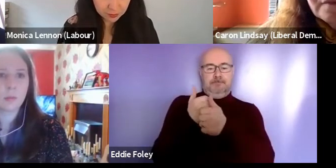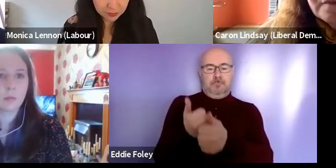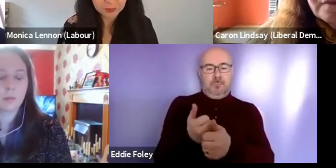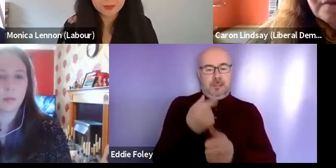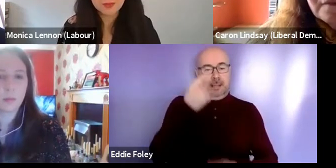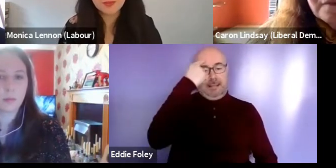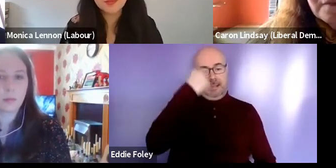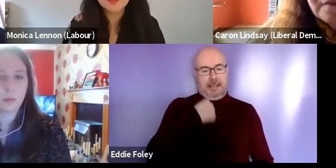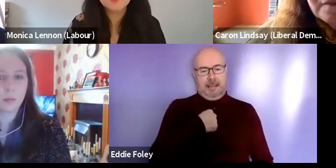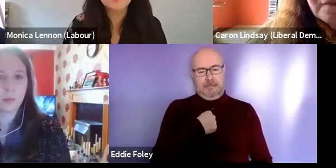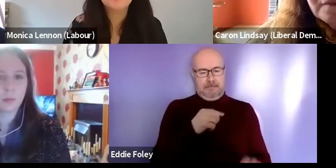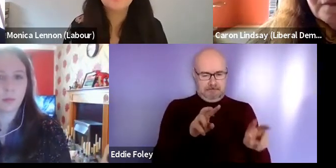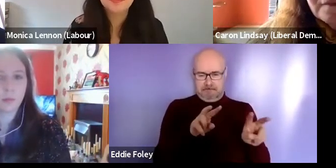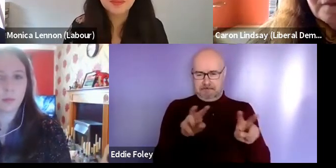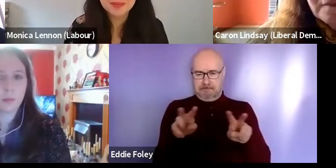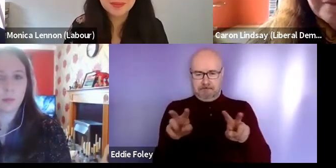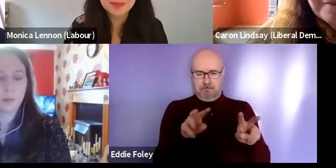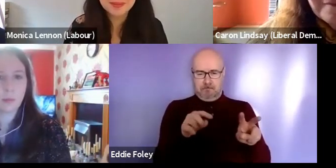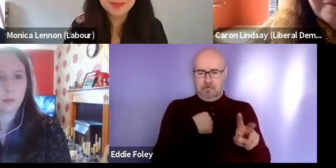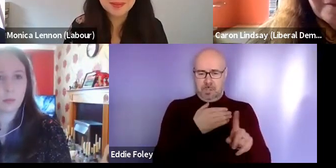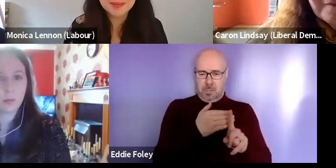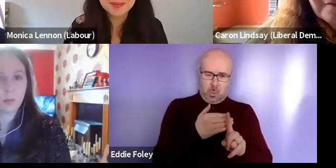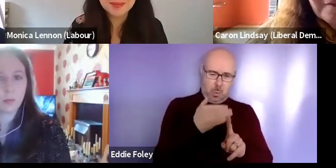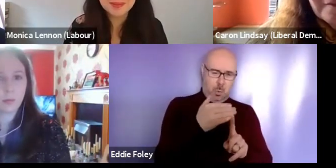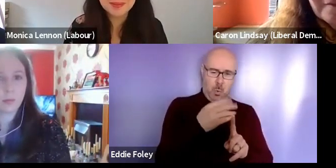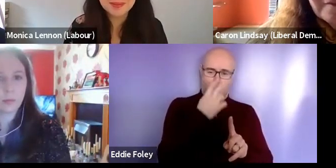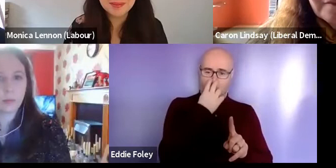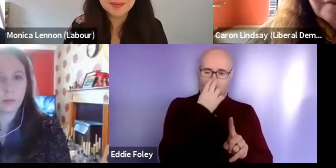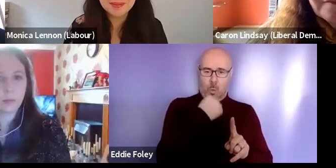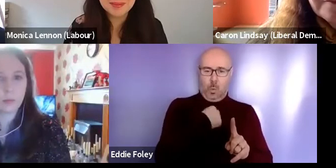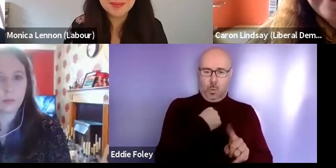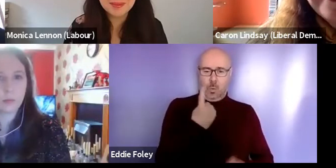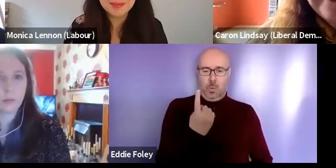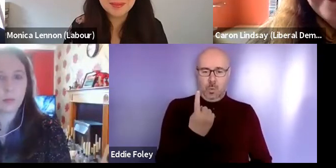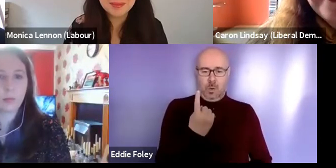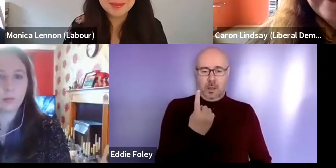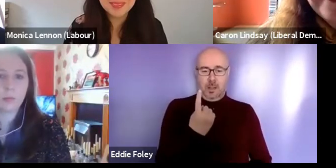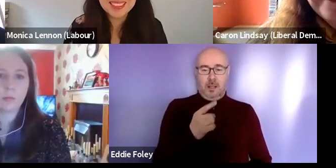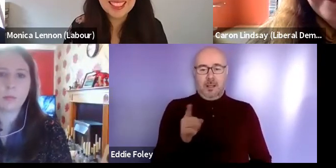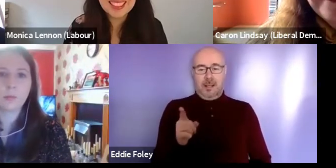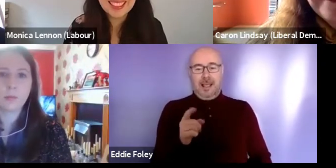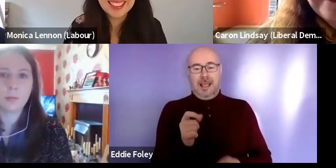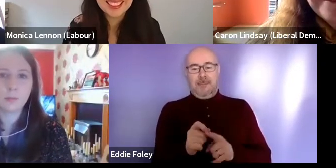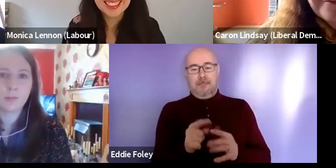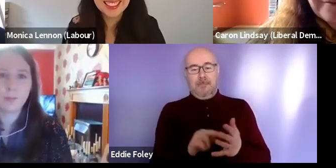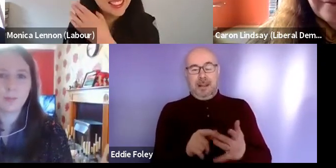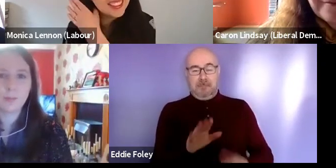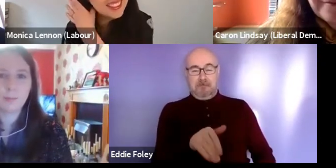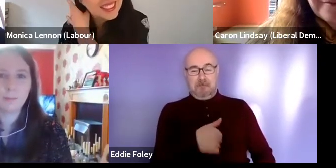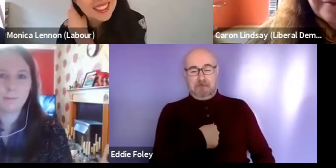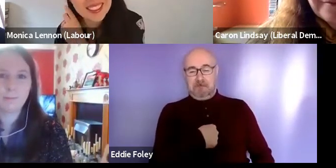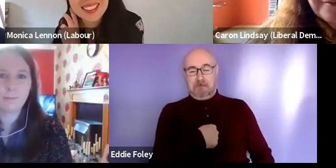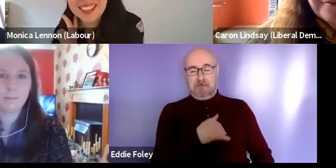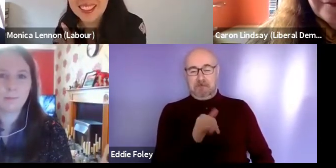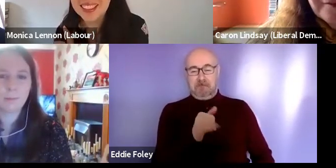oldest person on today. I joined in the late 1980s. I know you won't believe that. And what